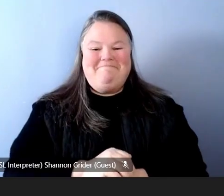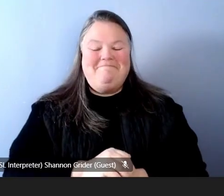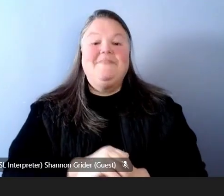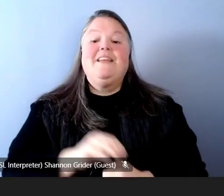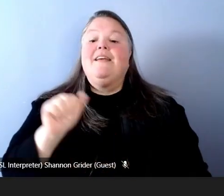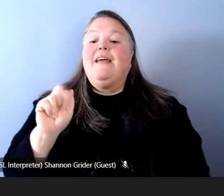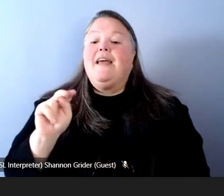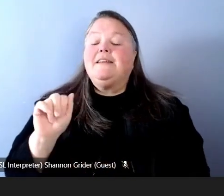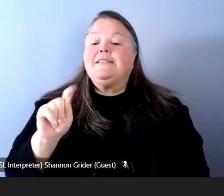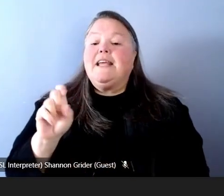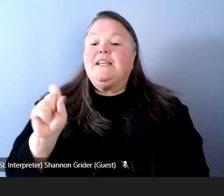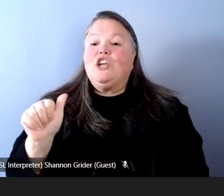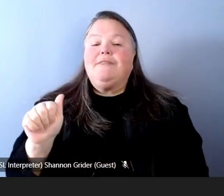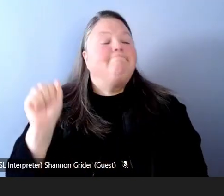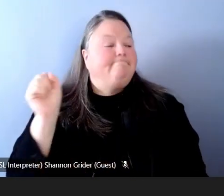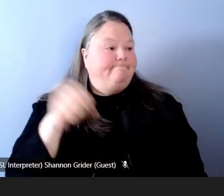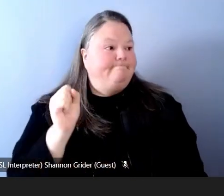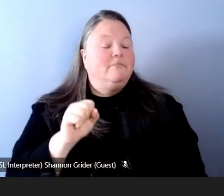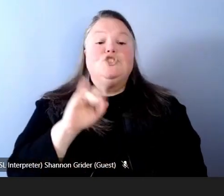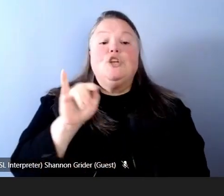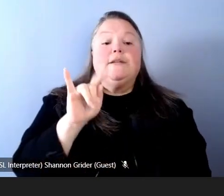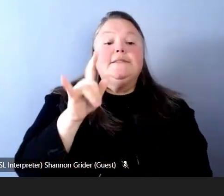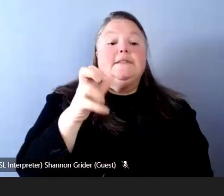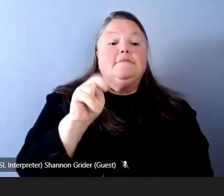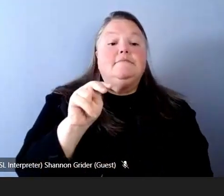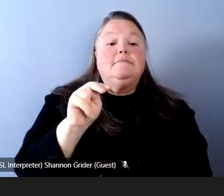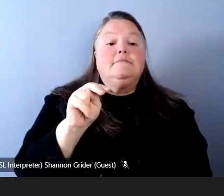Anastasia, Yes. Justin,